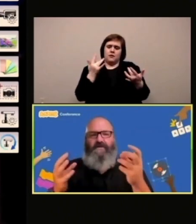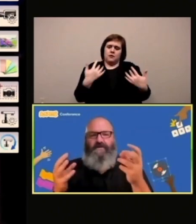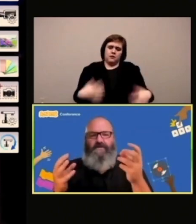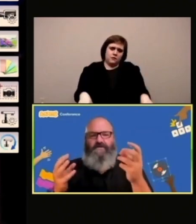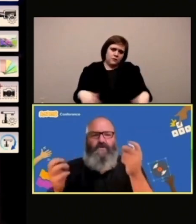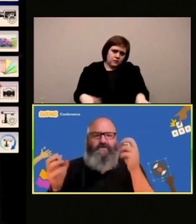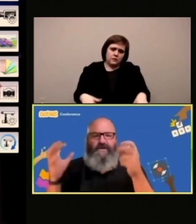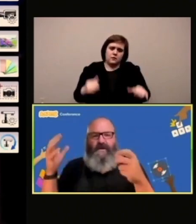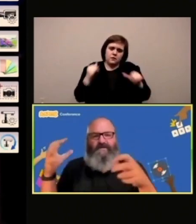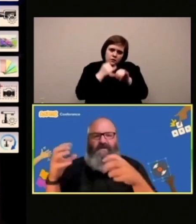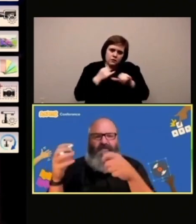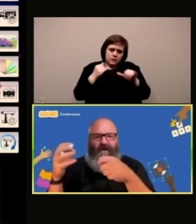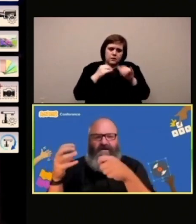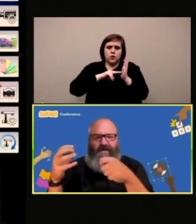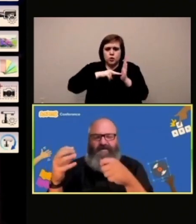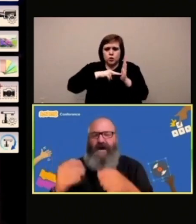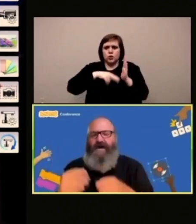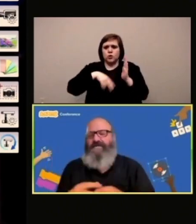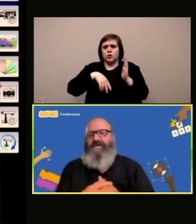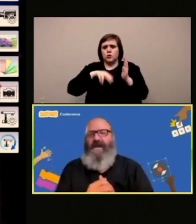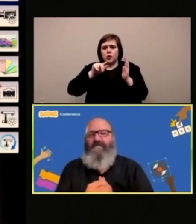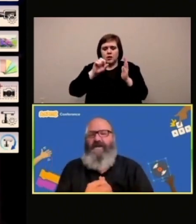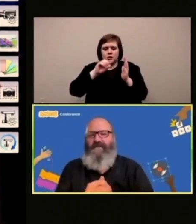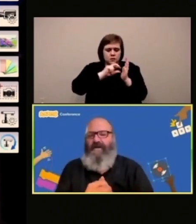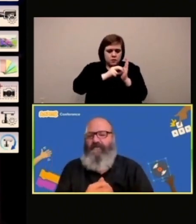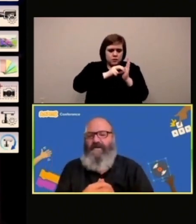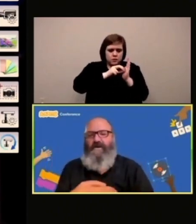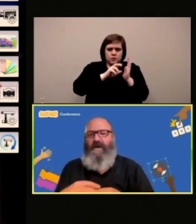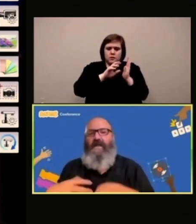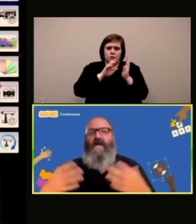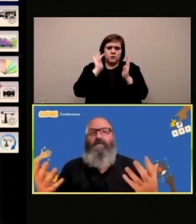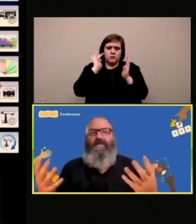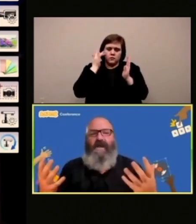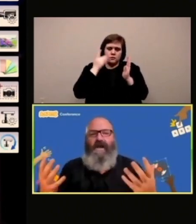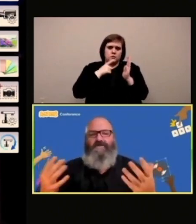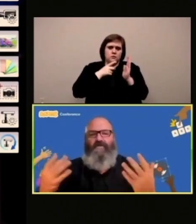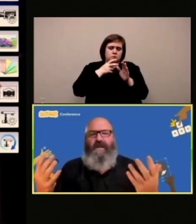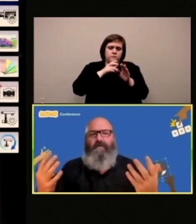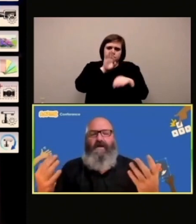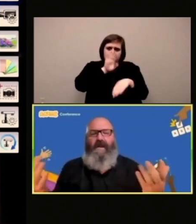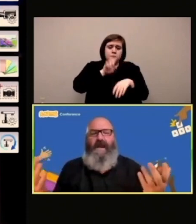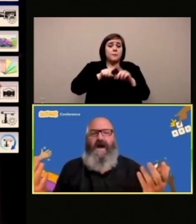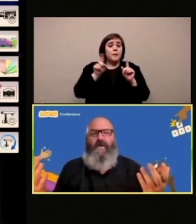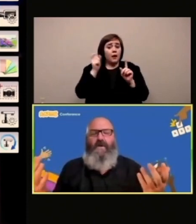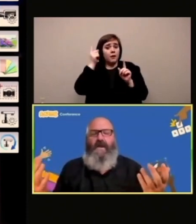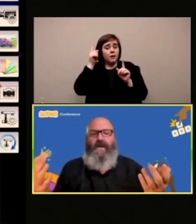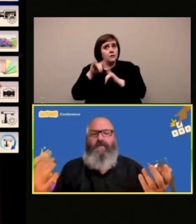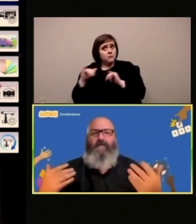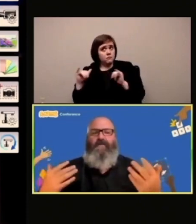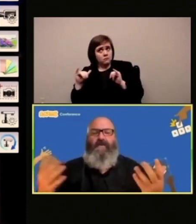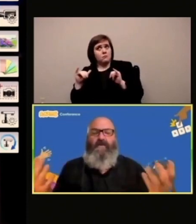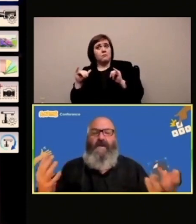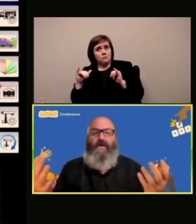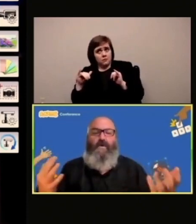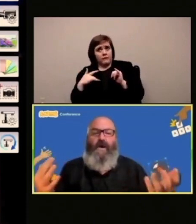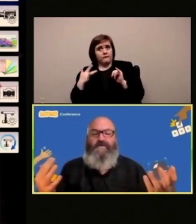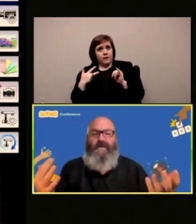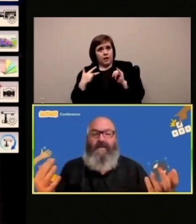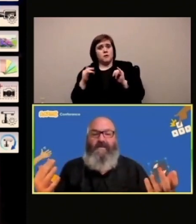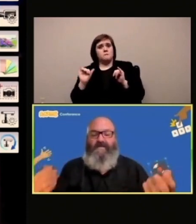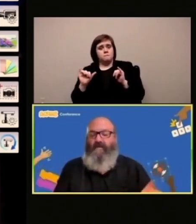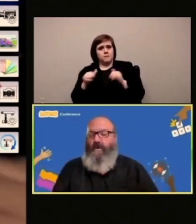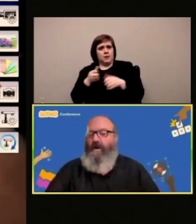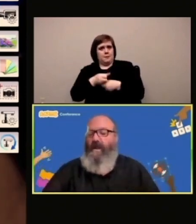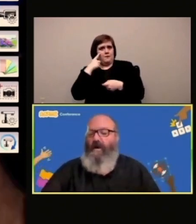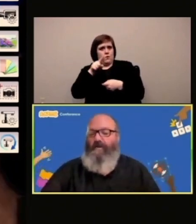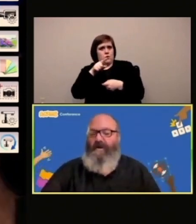have screws and nuts and like very tight spots, and I find that very frustrating. But then I also think about like how it made me feel like who I was making